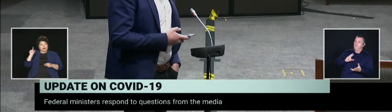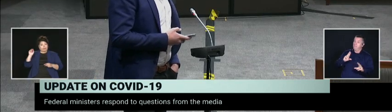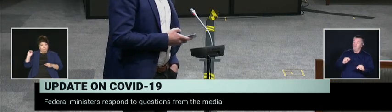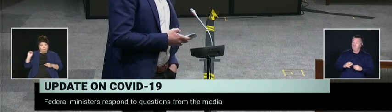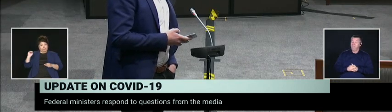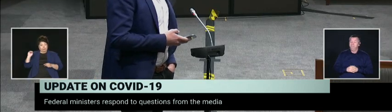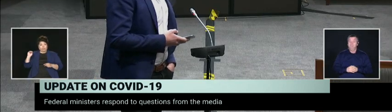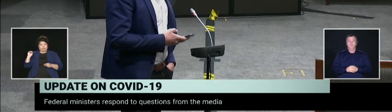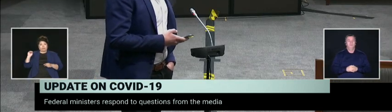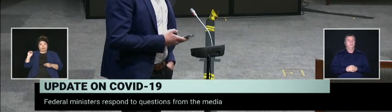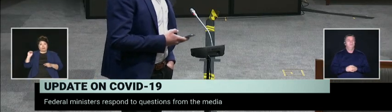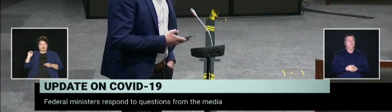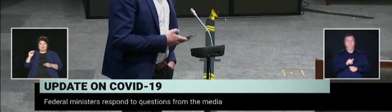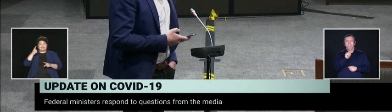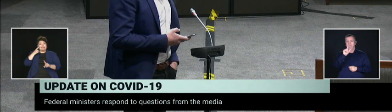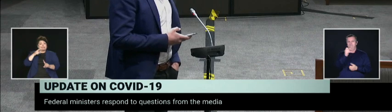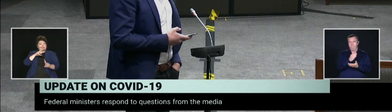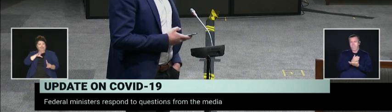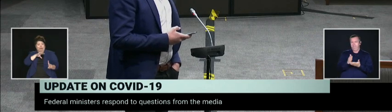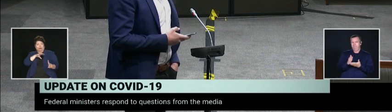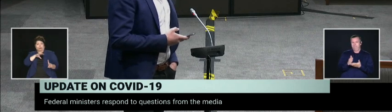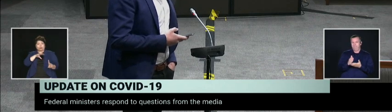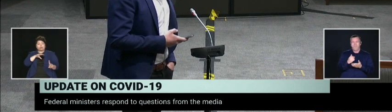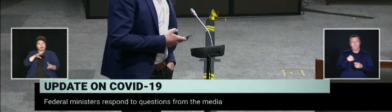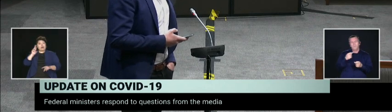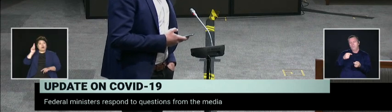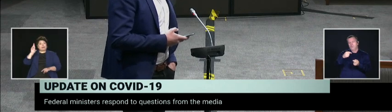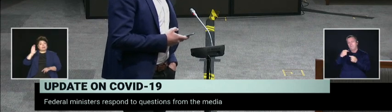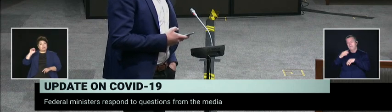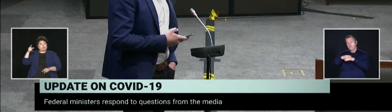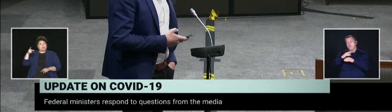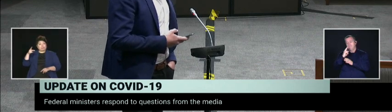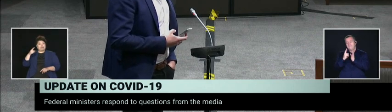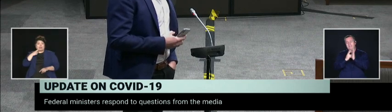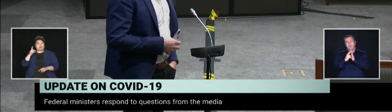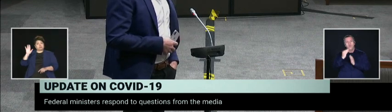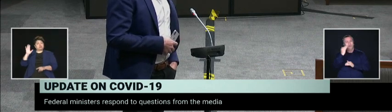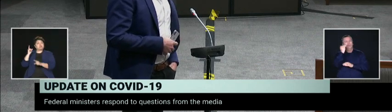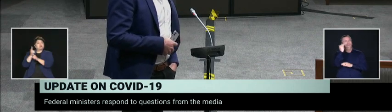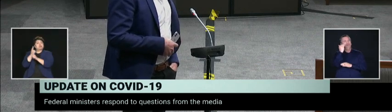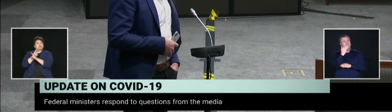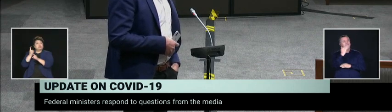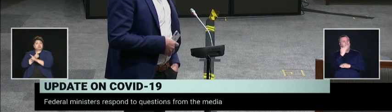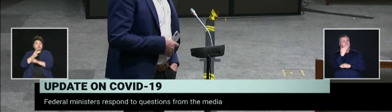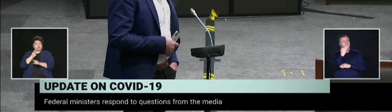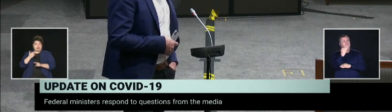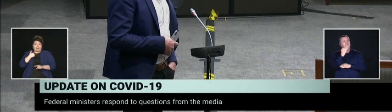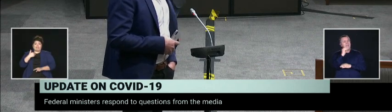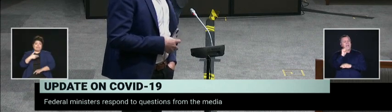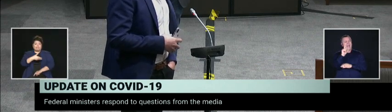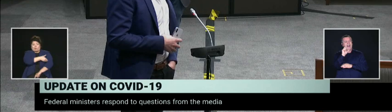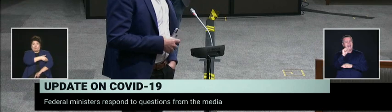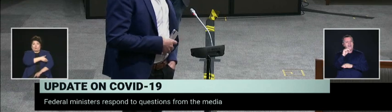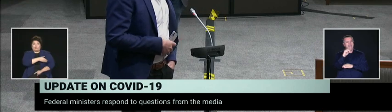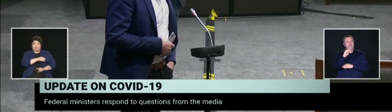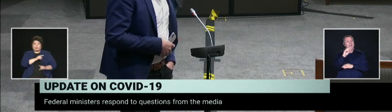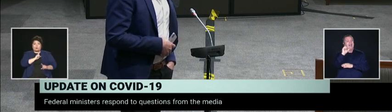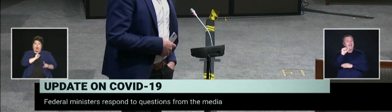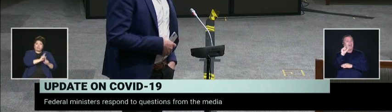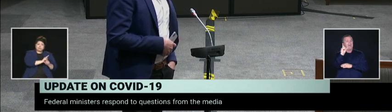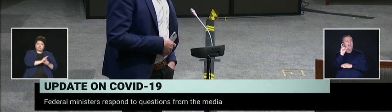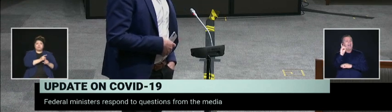the RCMP said that there was a reasonable use of force. I have yet to find anyone who's watched that video and thought that that was a reasonable use of force against the